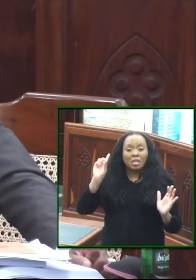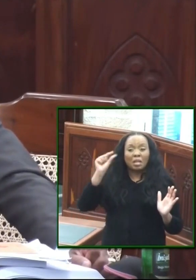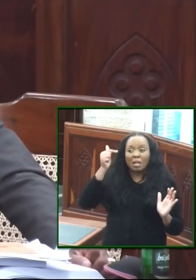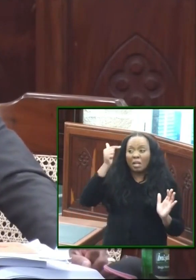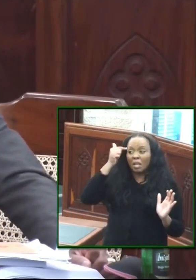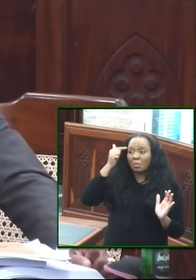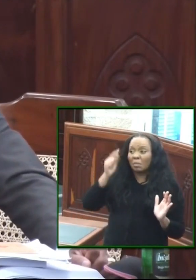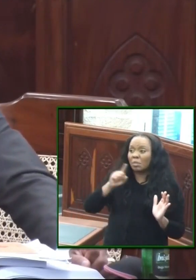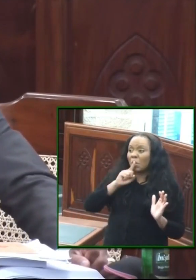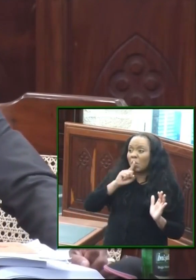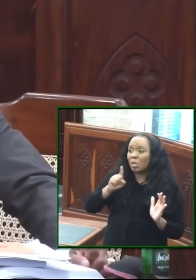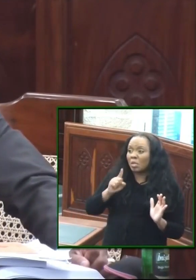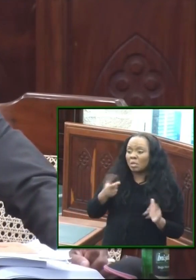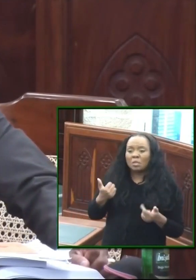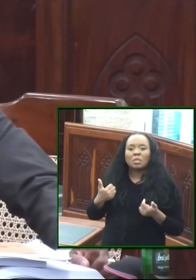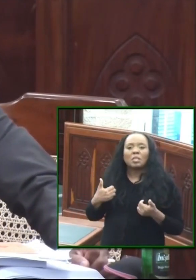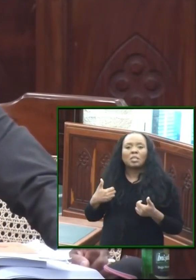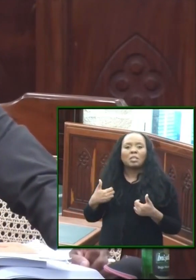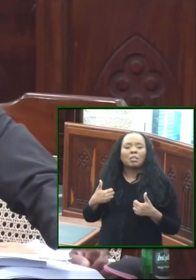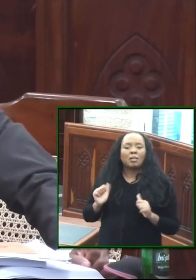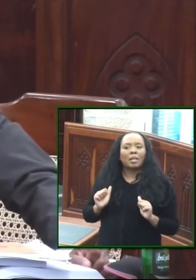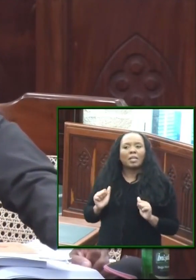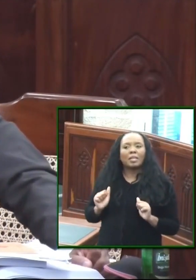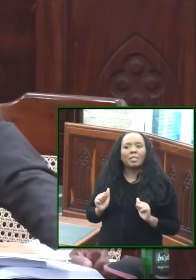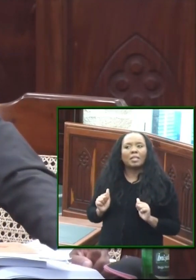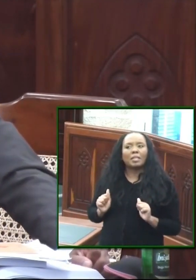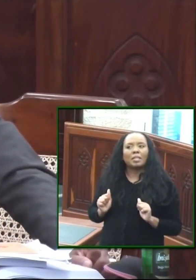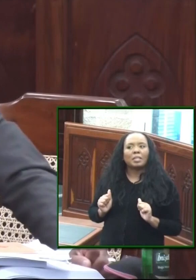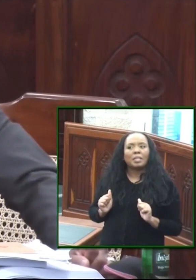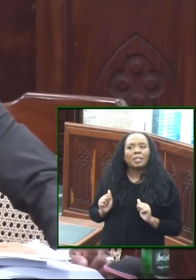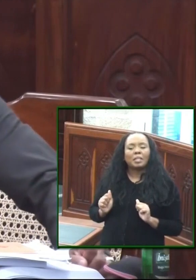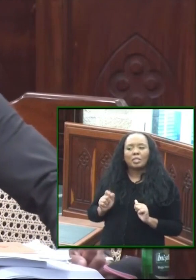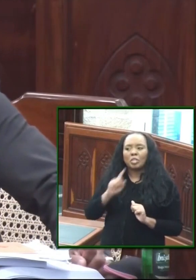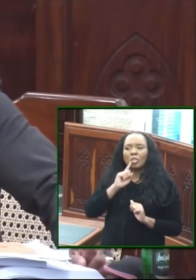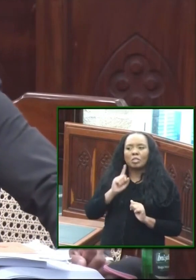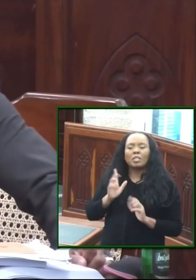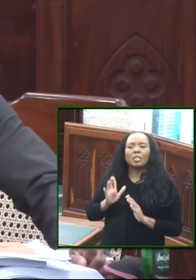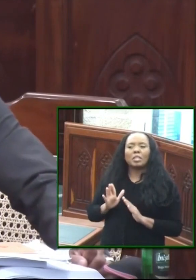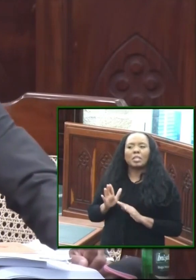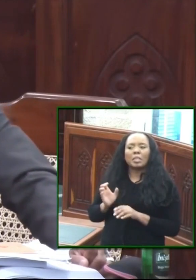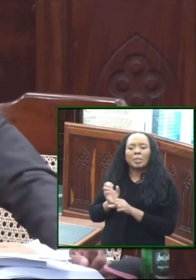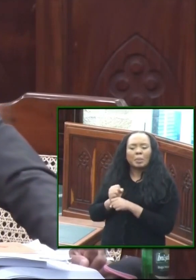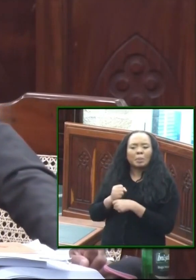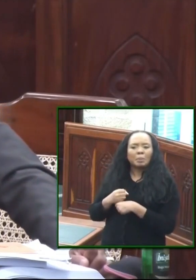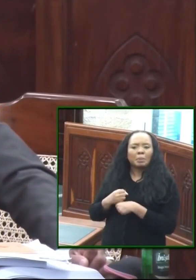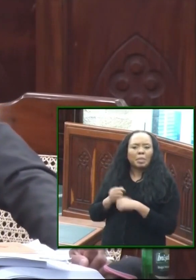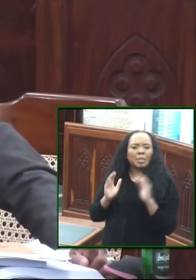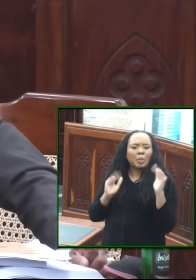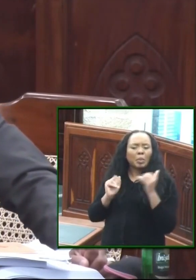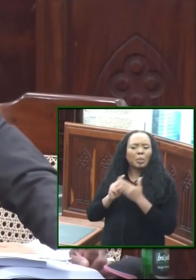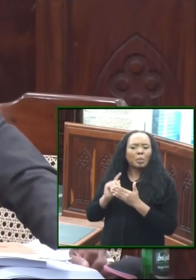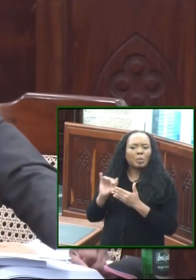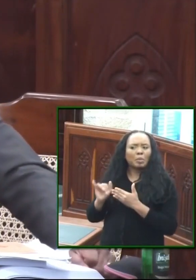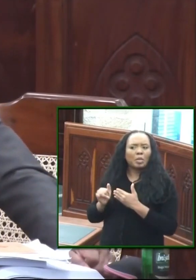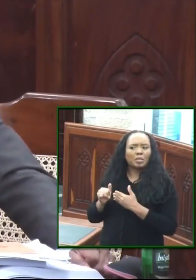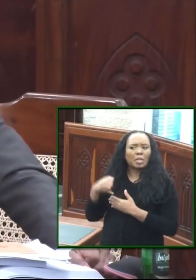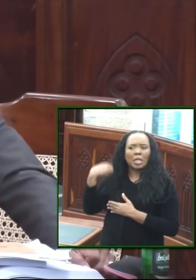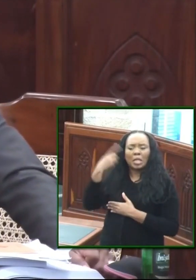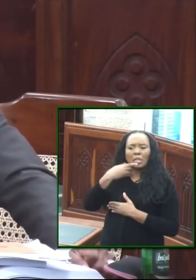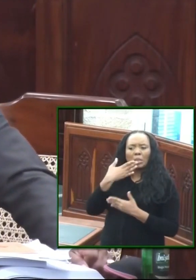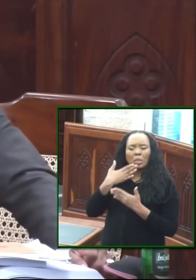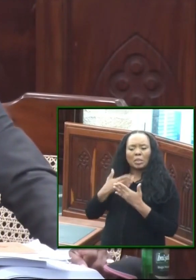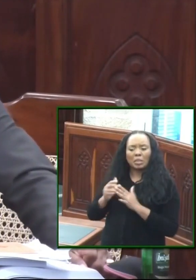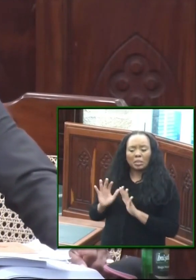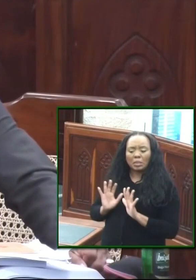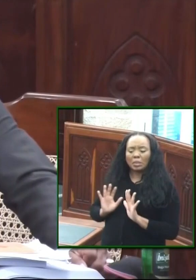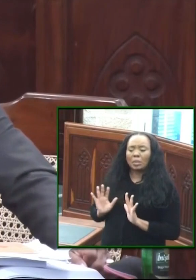sin that has been Hope. And they're allowing Hope to extricate themselves from the housing mandate in